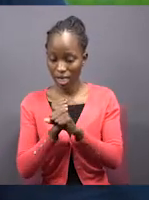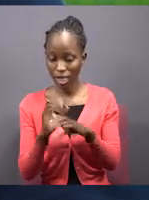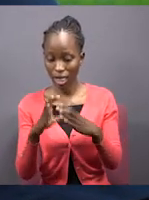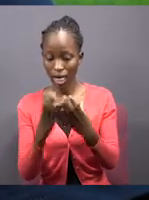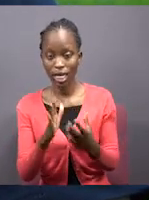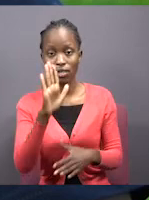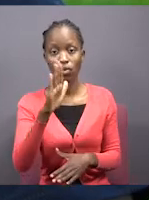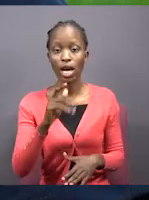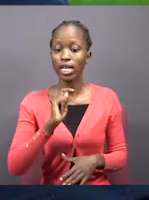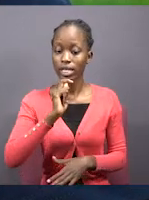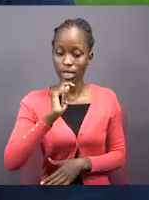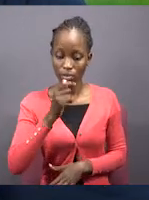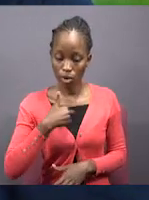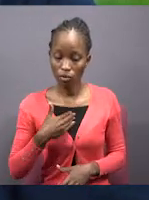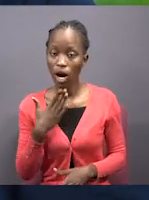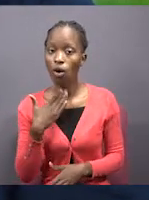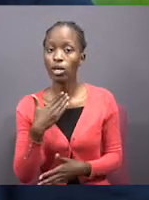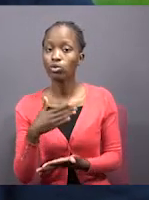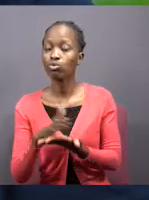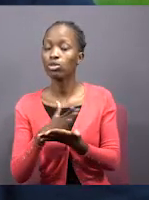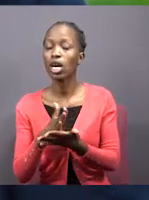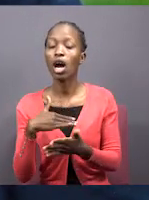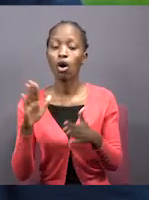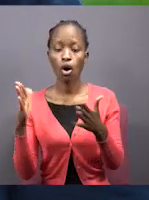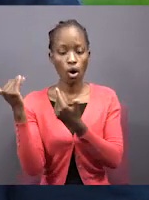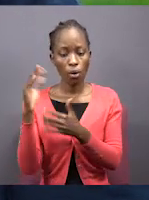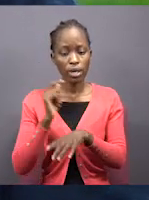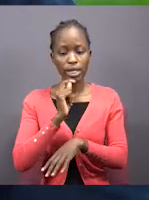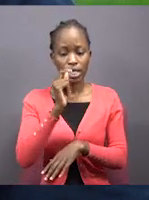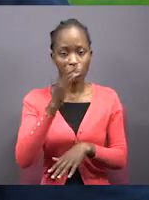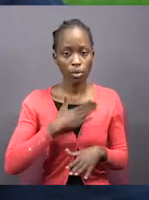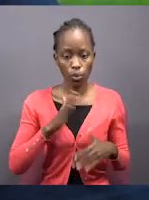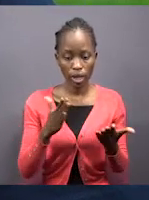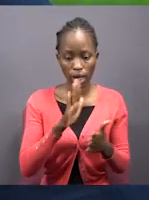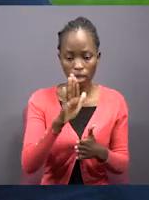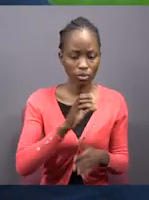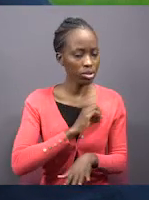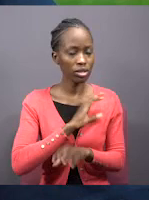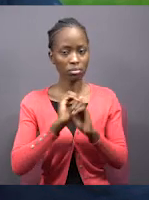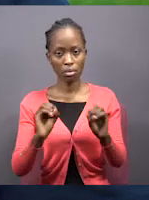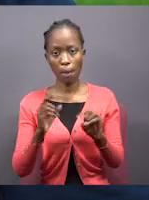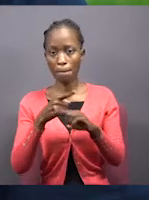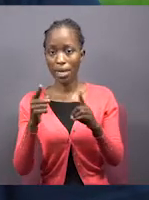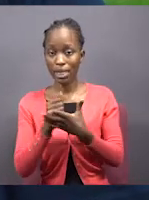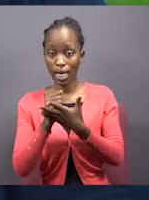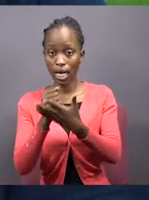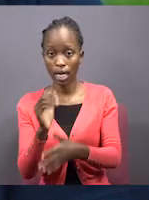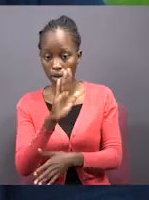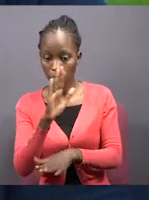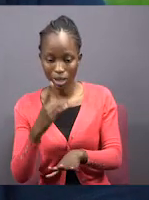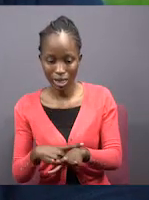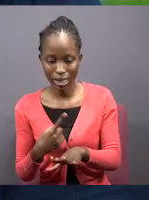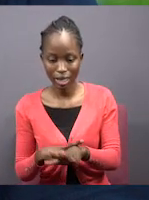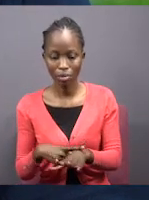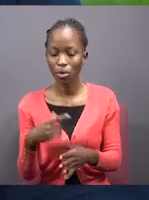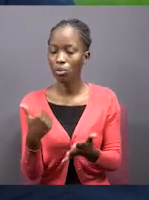will encourage you and not scare you, but it will help you during your difficult times. In the month of